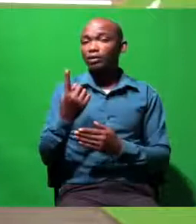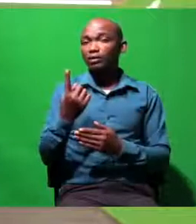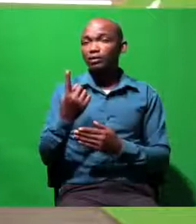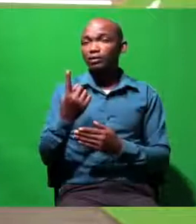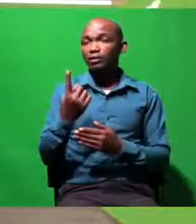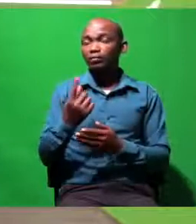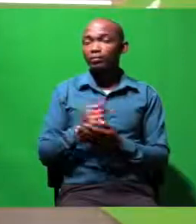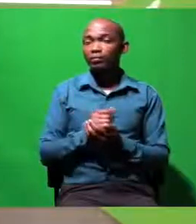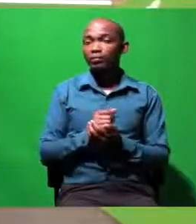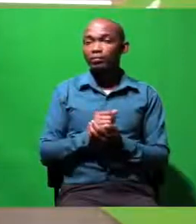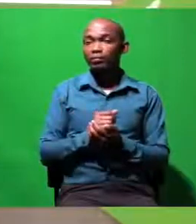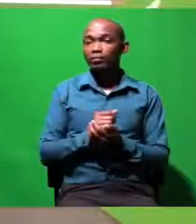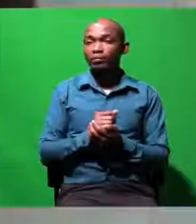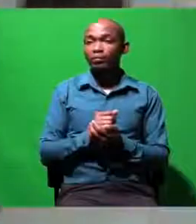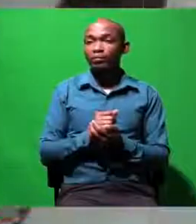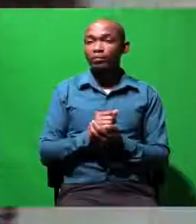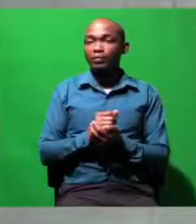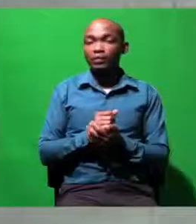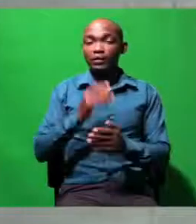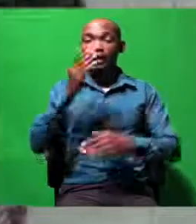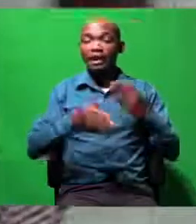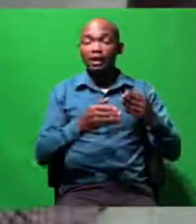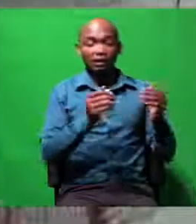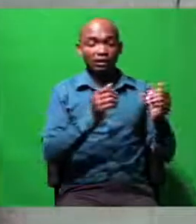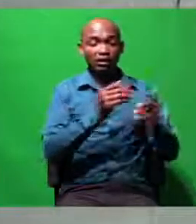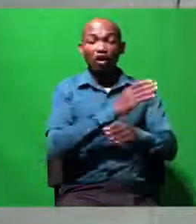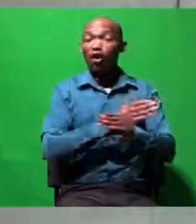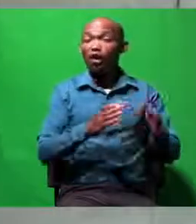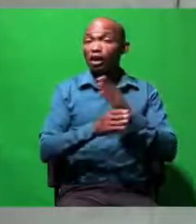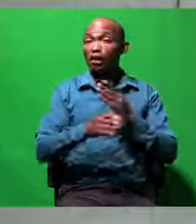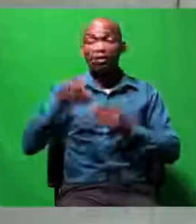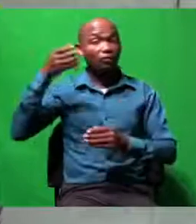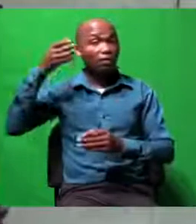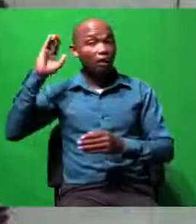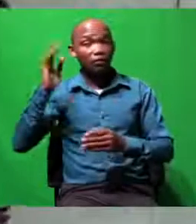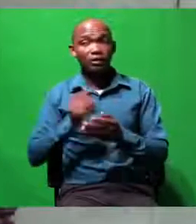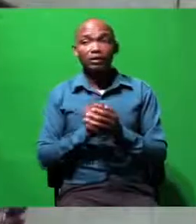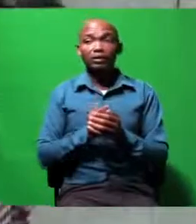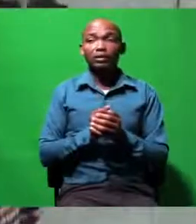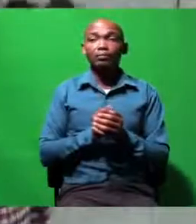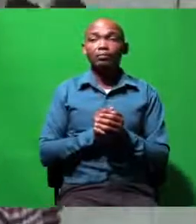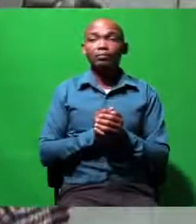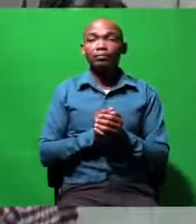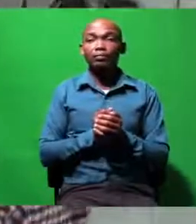What is the last organ? So the last organ of government, we call it